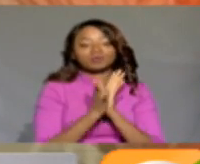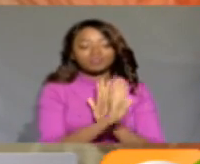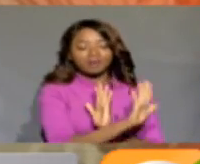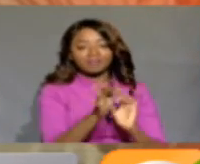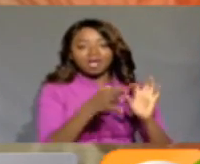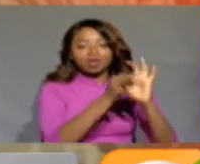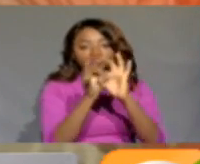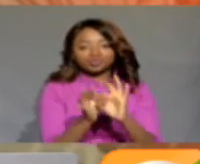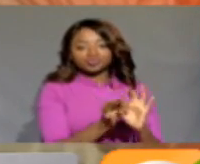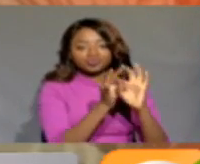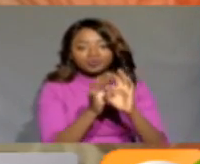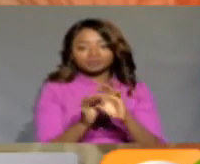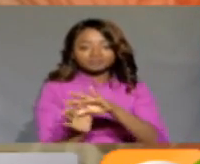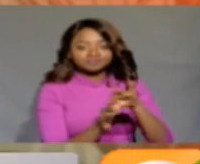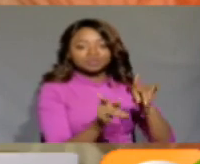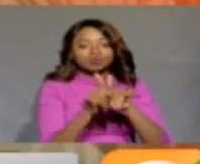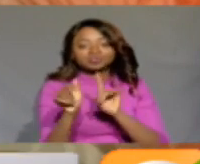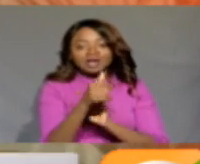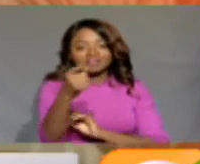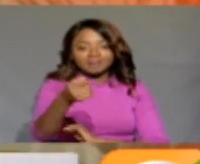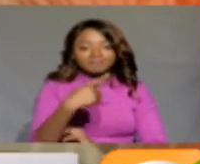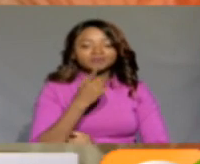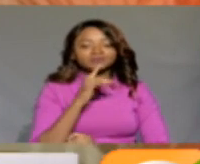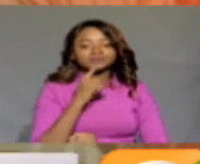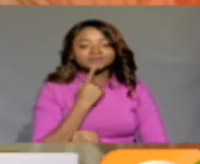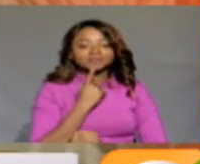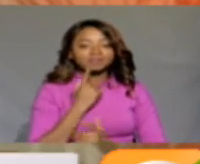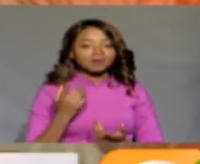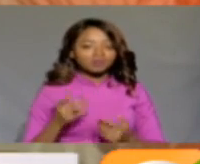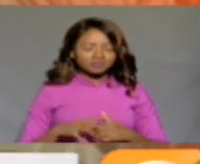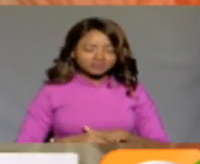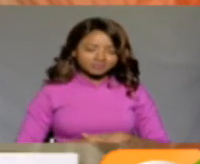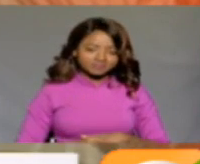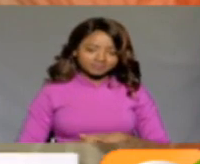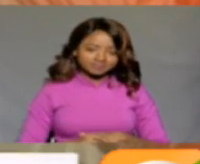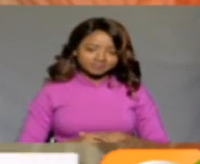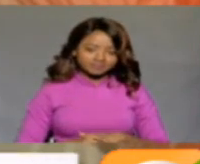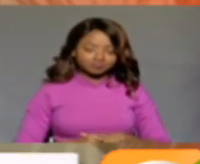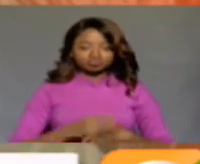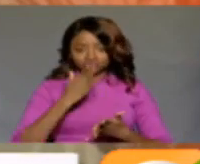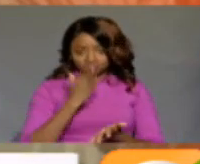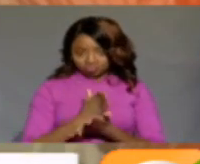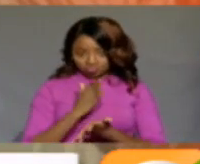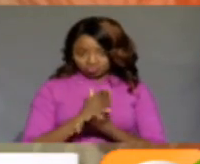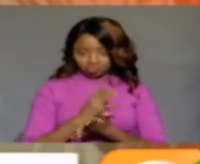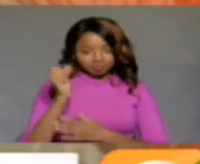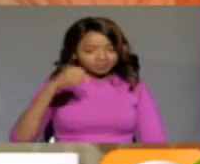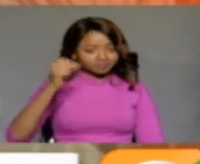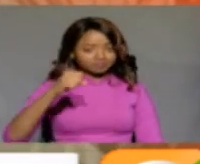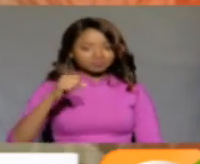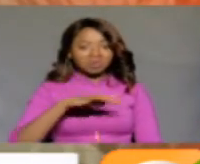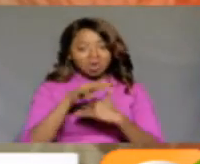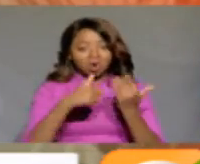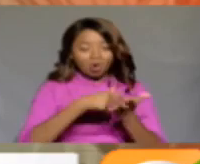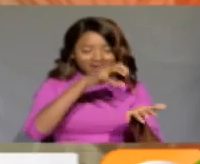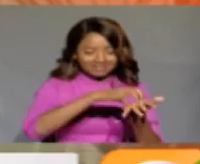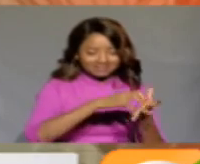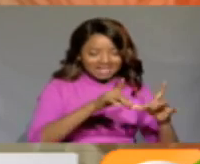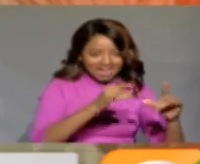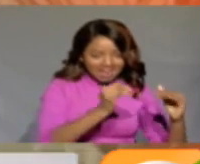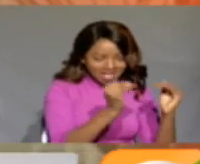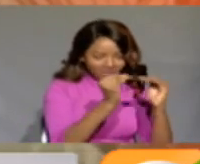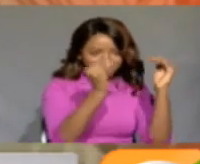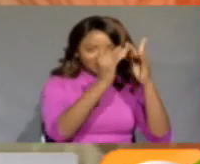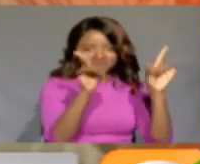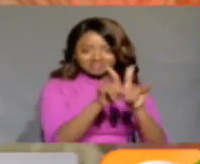unions. And we also have another text here from Gladys Burini. She says, yes, while not all cases are on the same merits, they